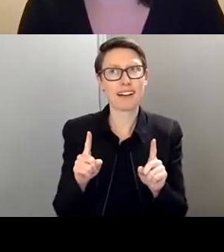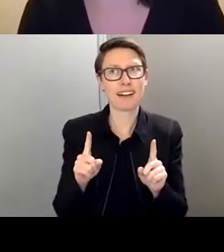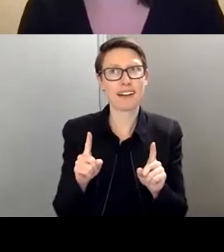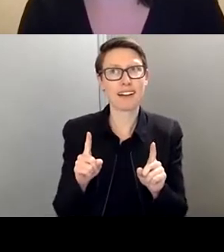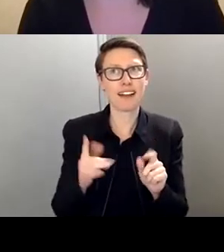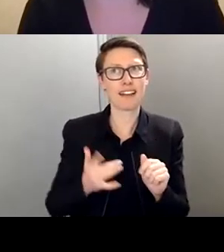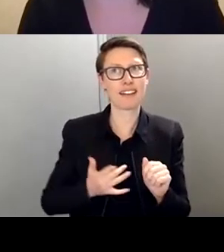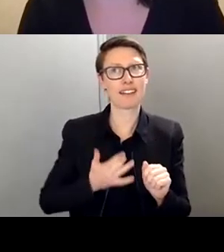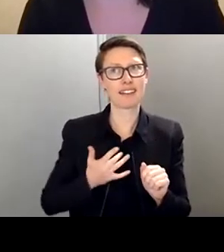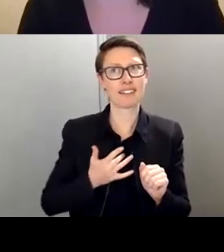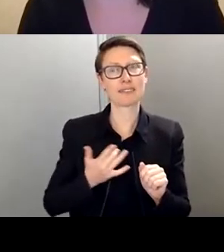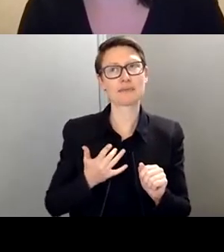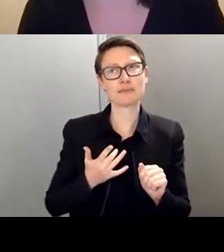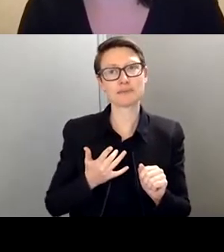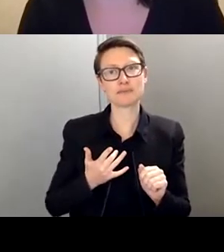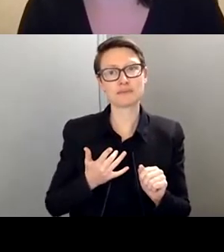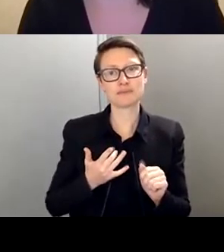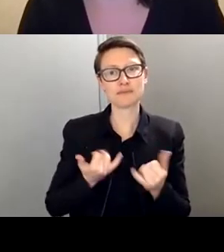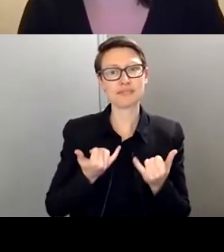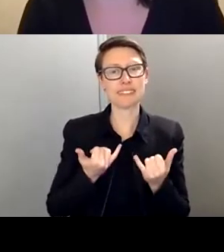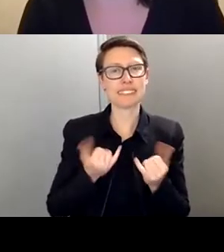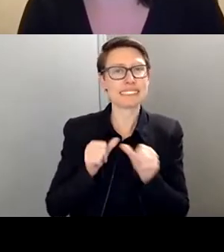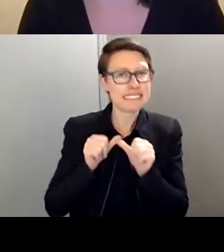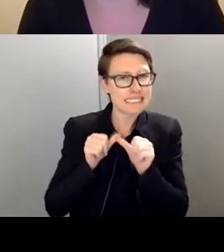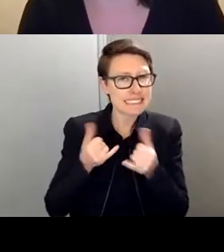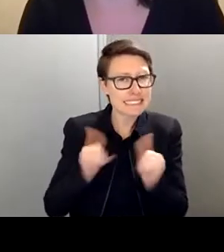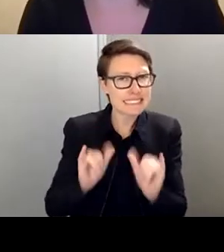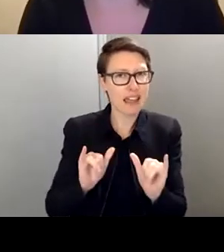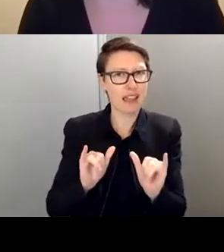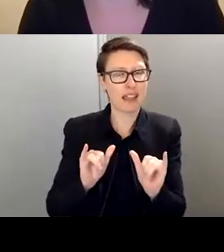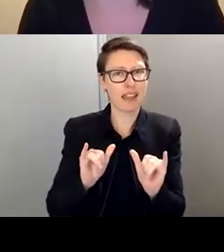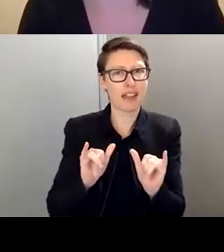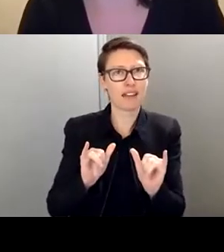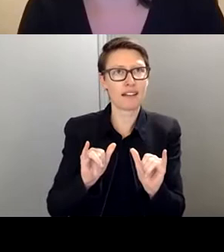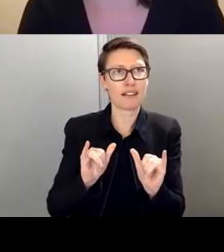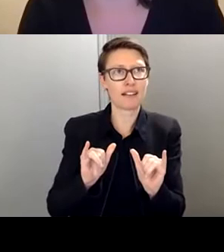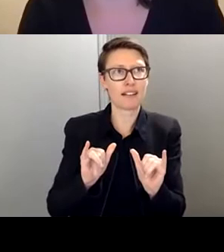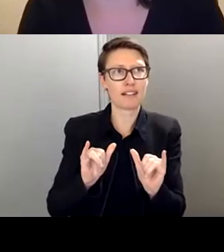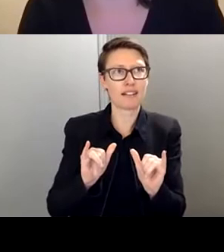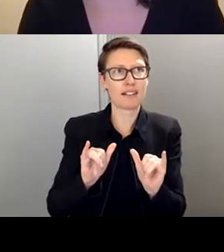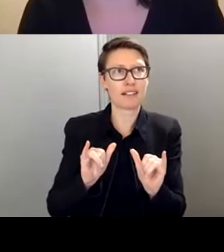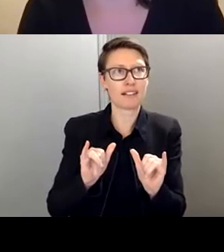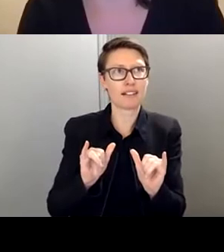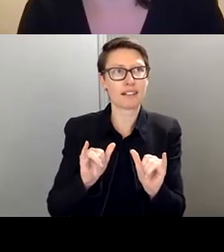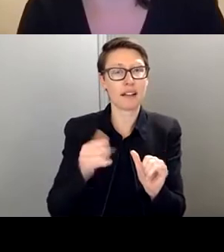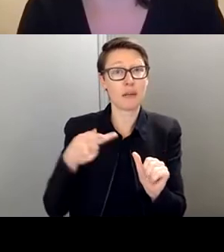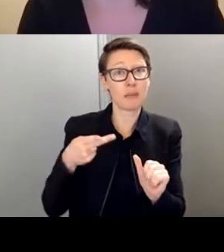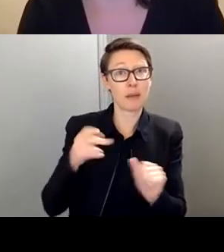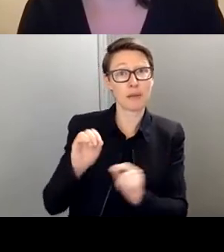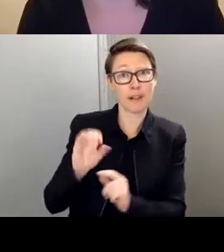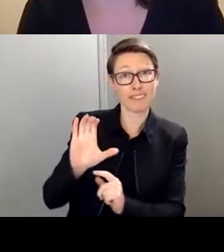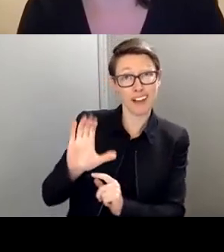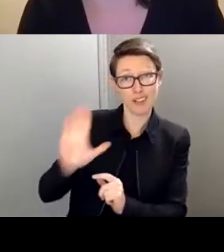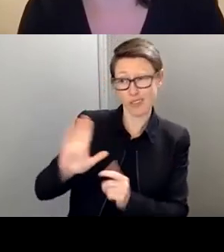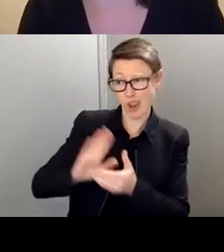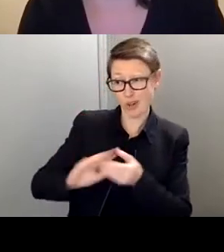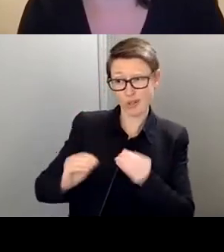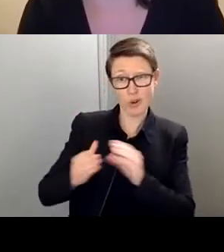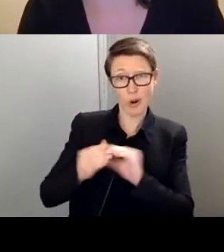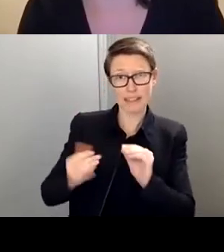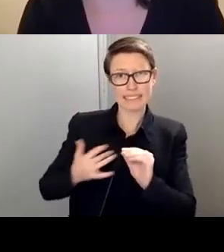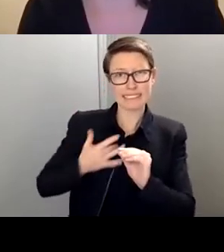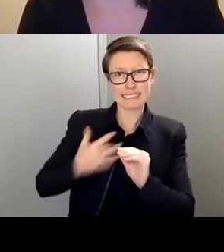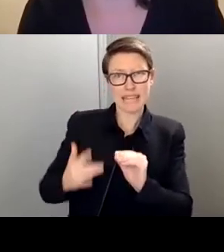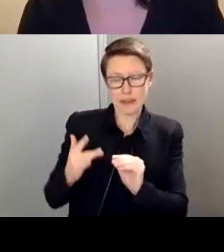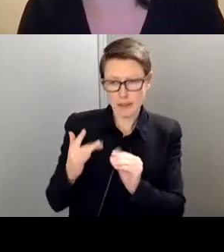remains these sort of very narrow lanes that people of color stories are often told from, and